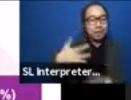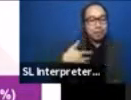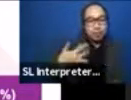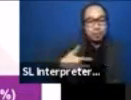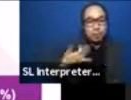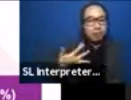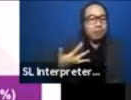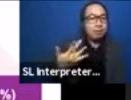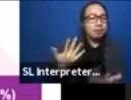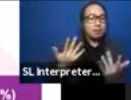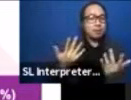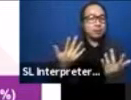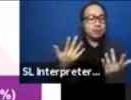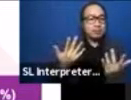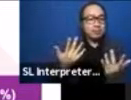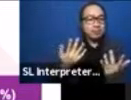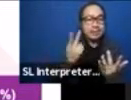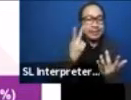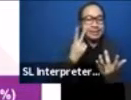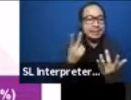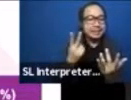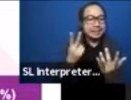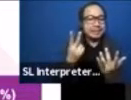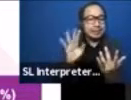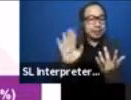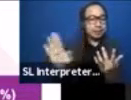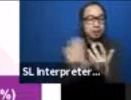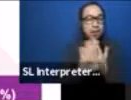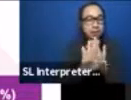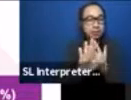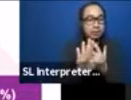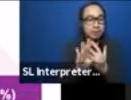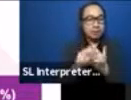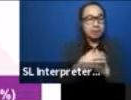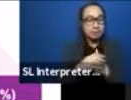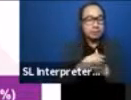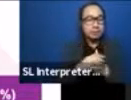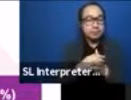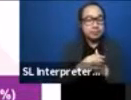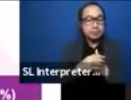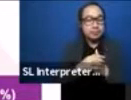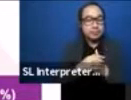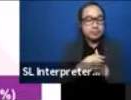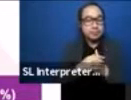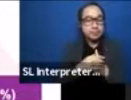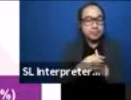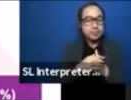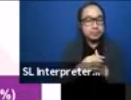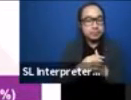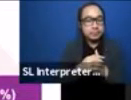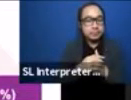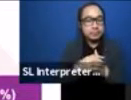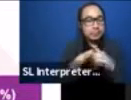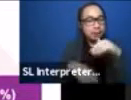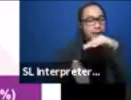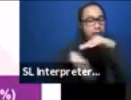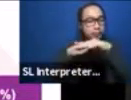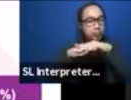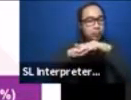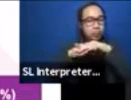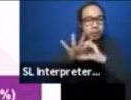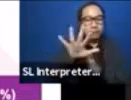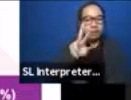the main perpetrator of violence in the past season was from the clients up to